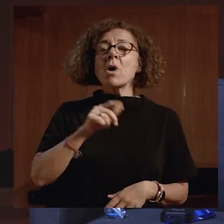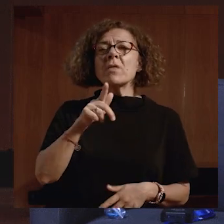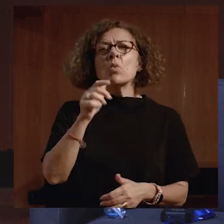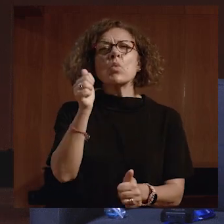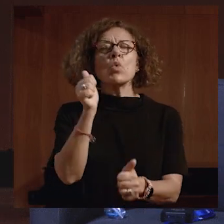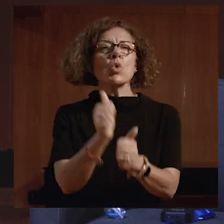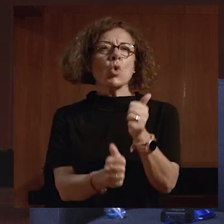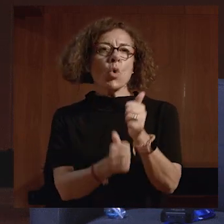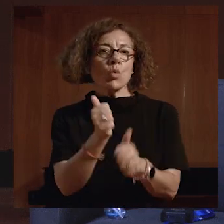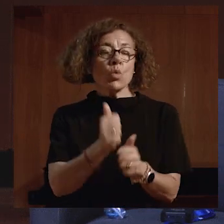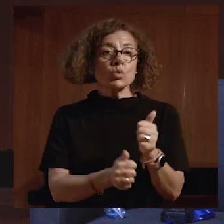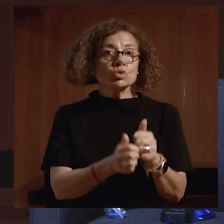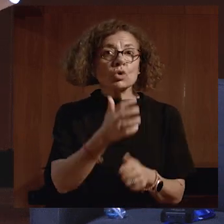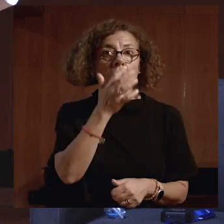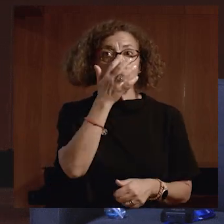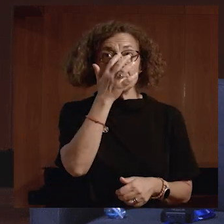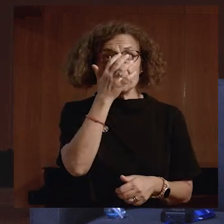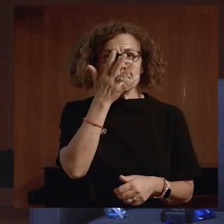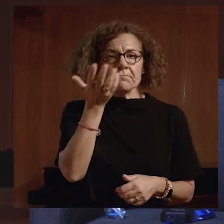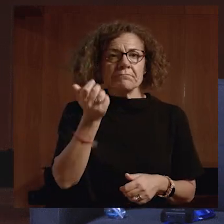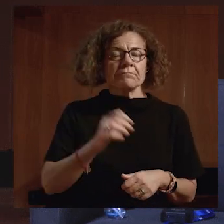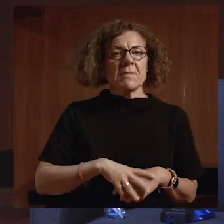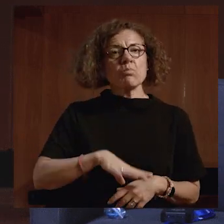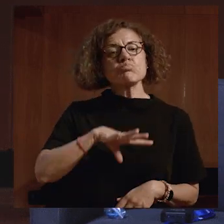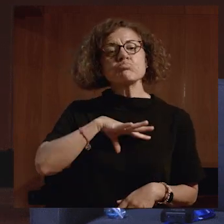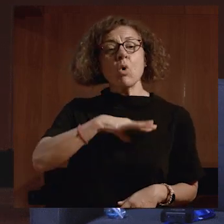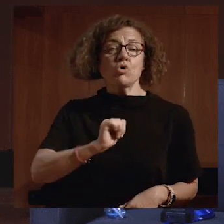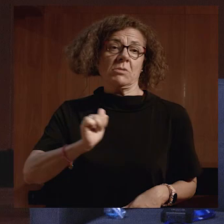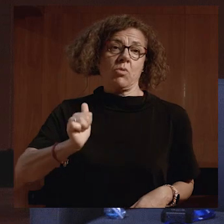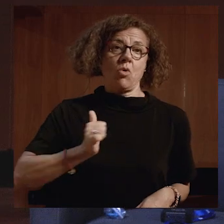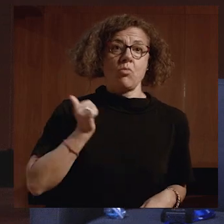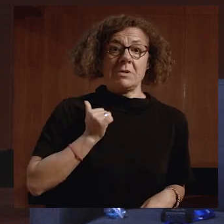opportunities. Were you to win it or not, there's no guarantee.